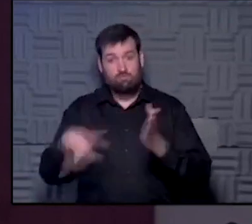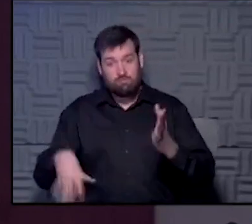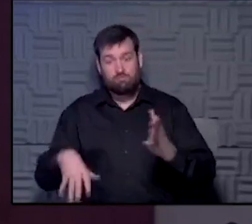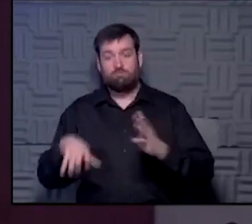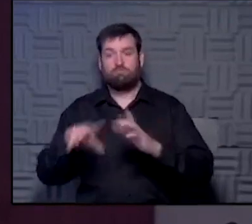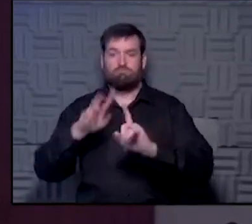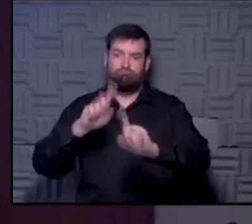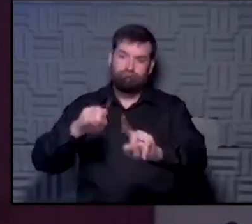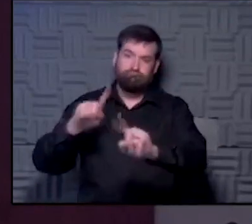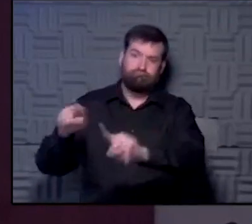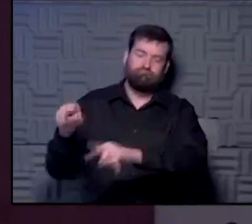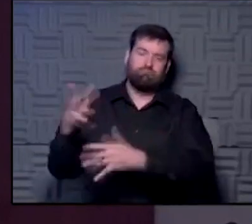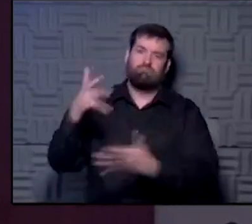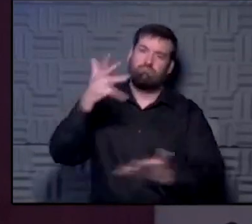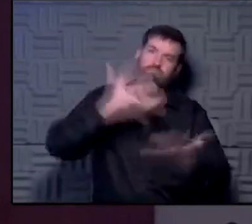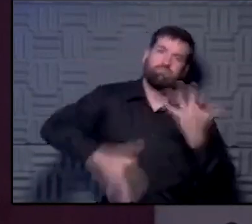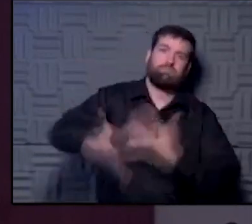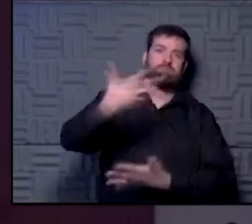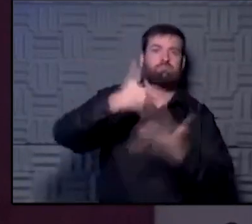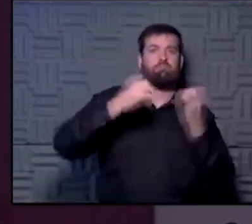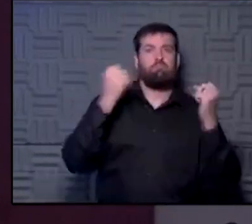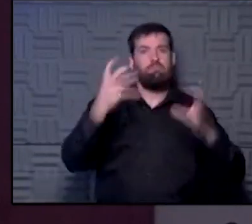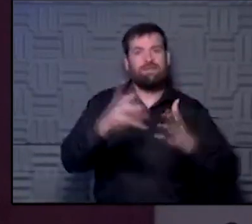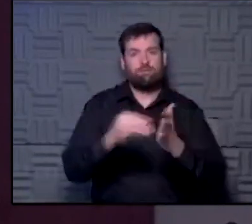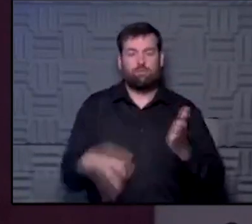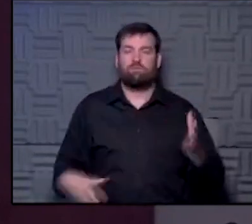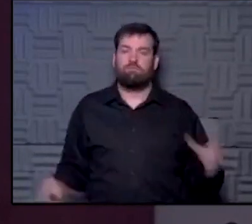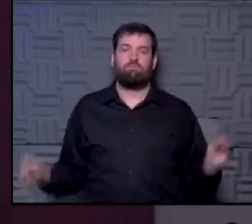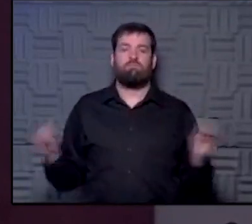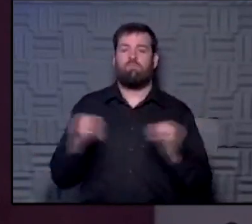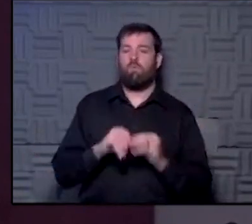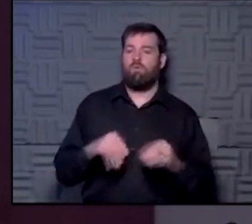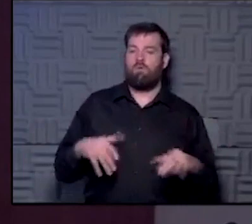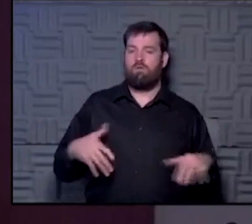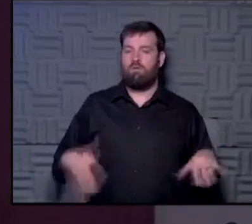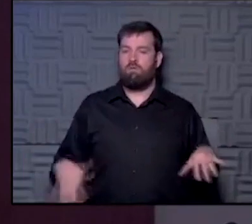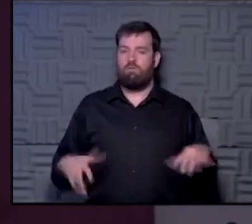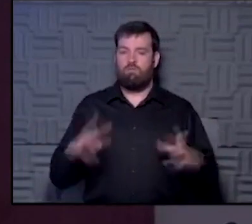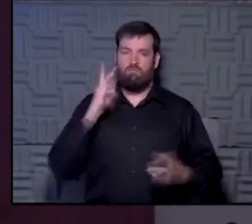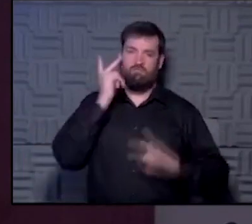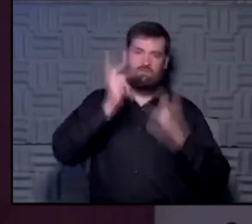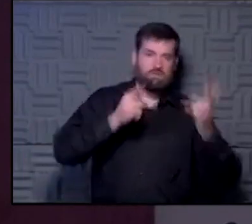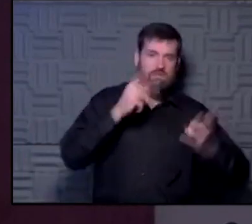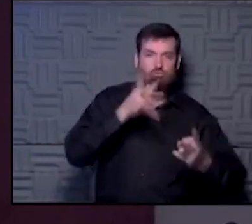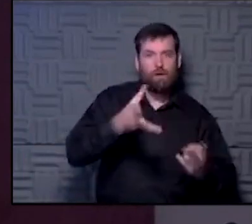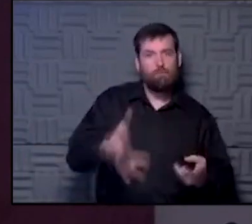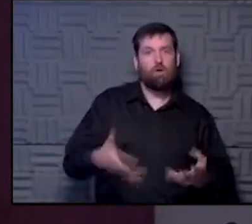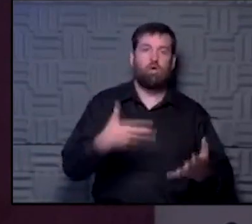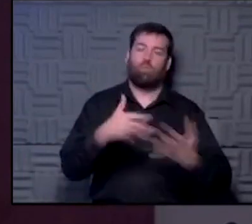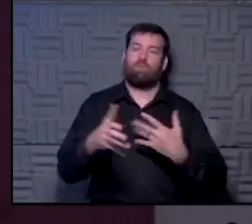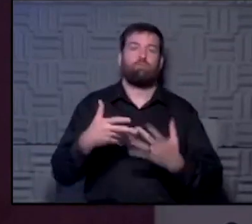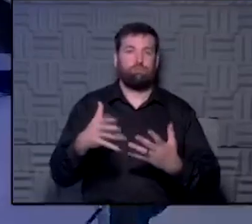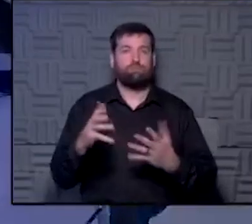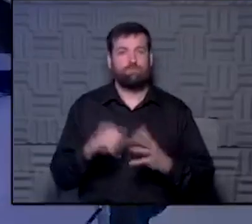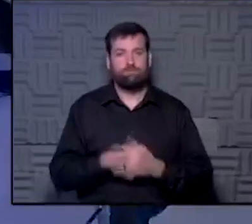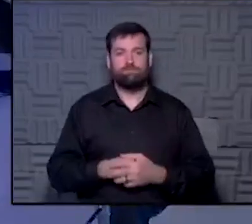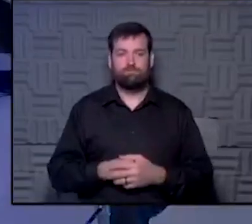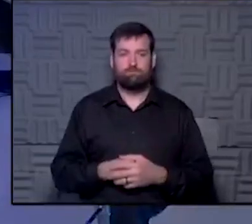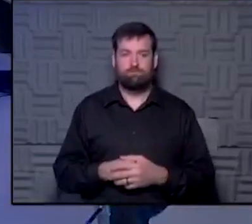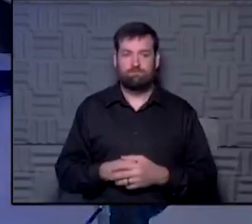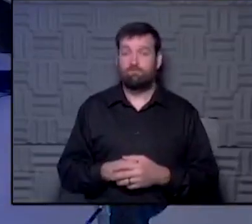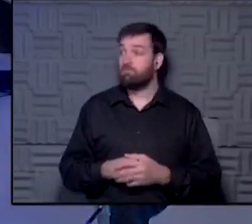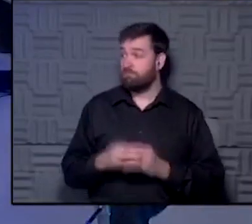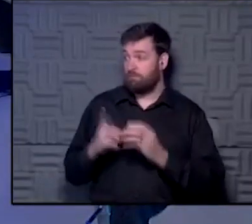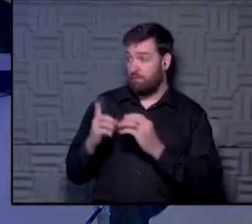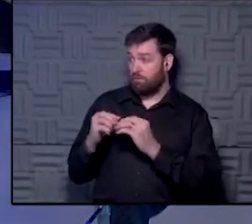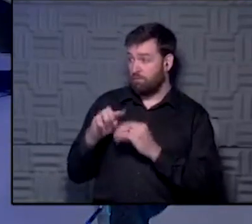large cohort of kids, that would be something that would make me a little bit more cautious if you're going to see grandma or whatever the situation is. One